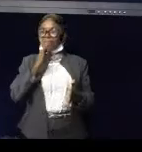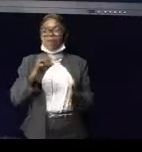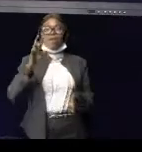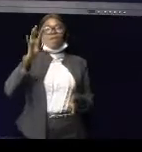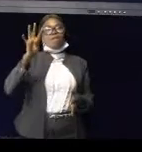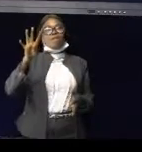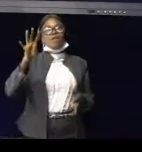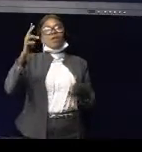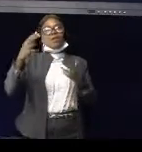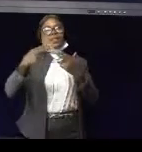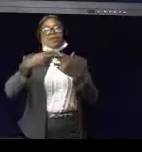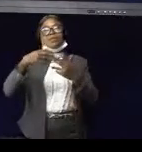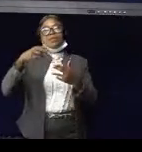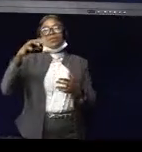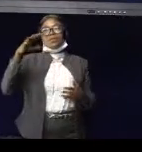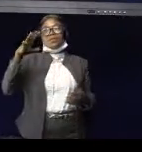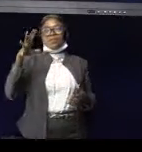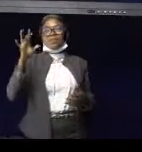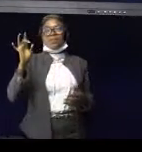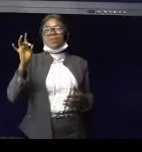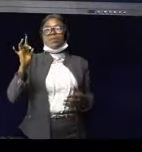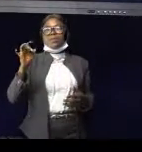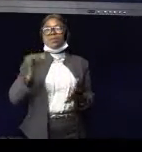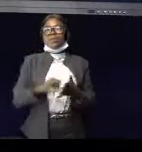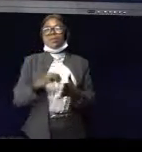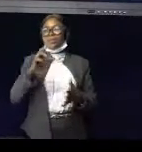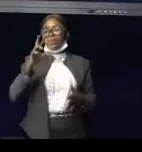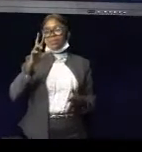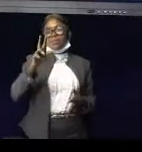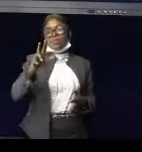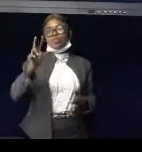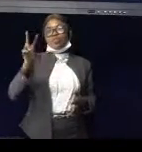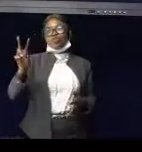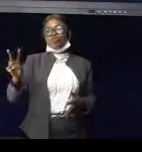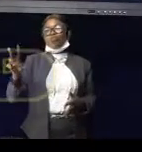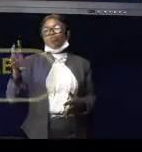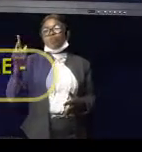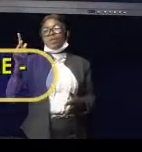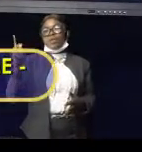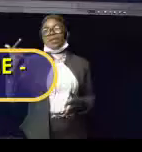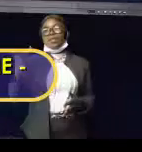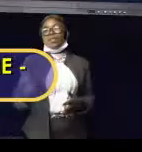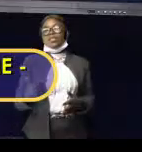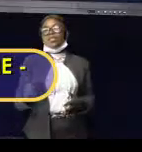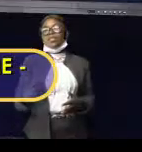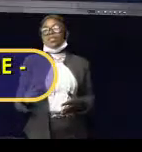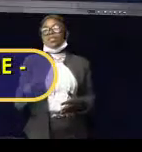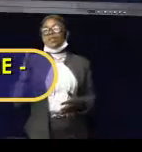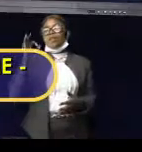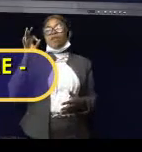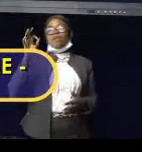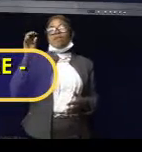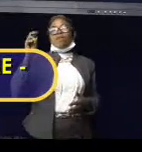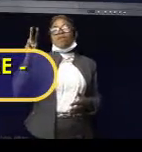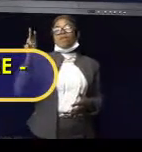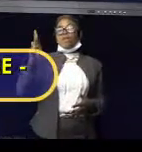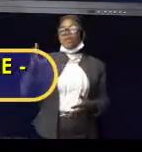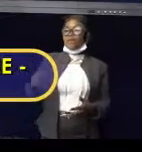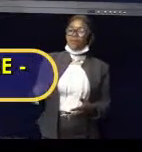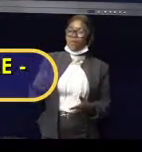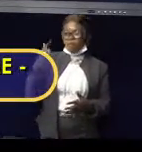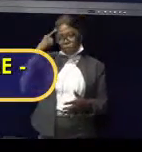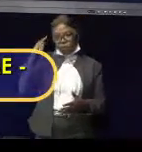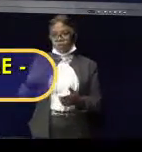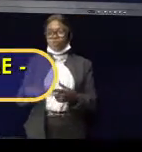times 8. That should get you 32 kilograms of flour, my friend. So that means that for you to retain the same